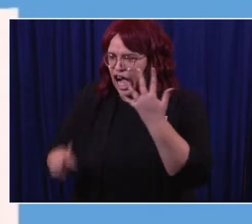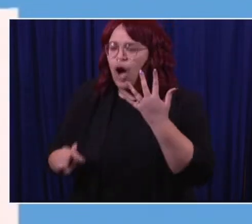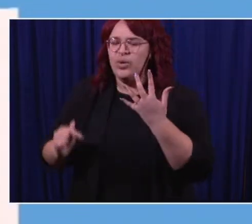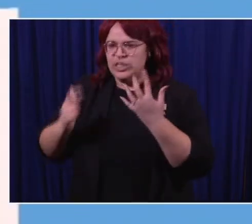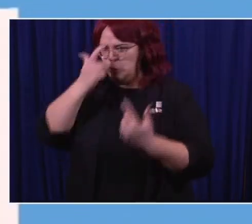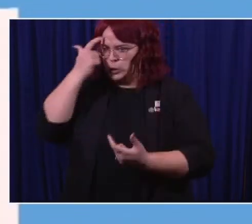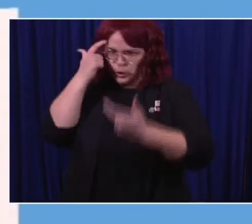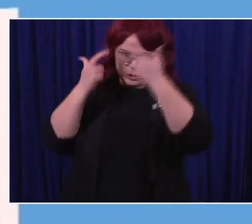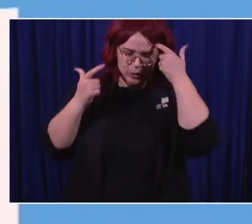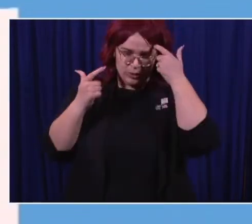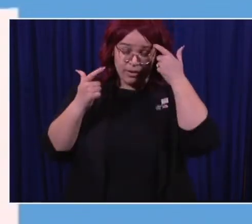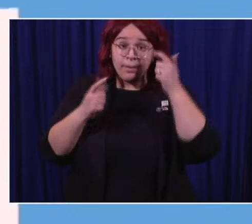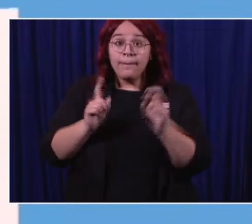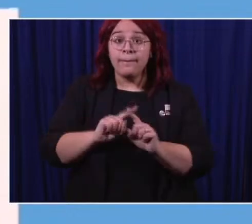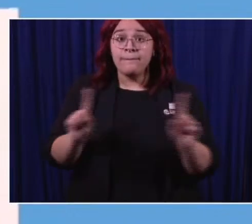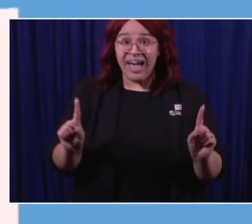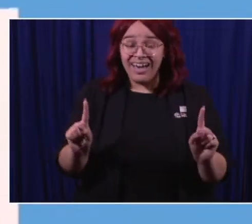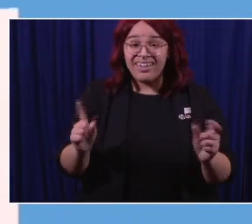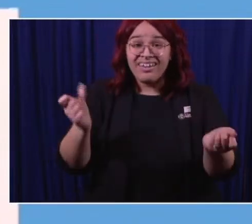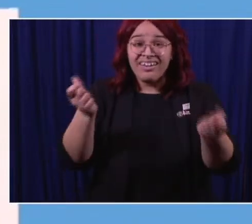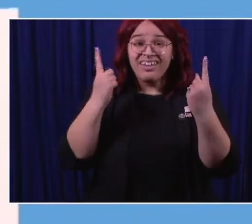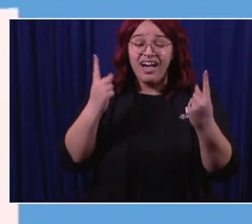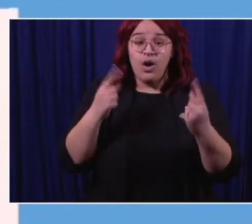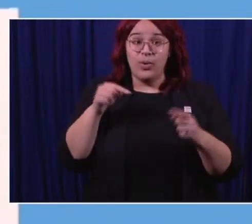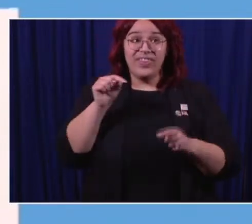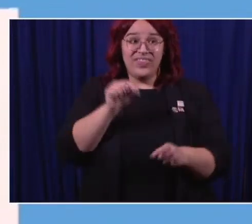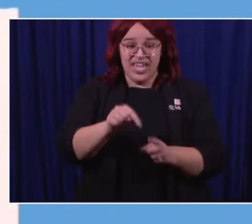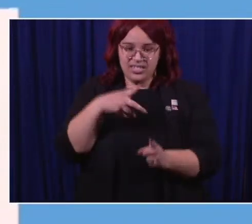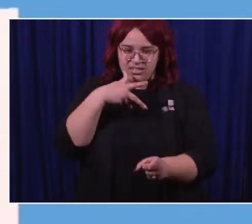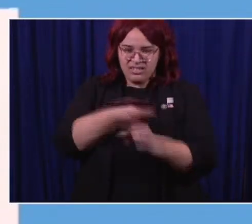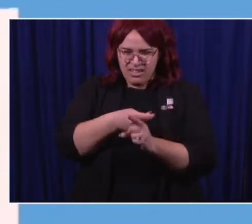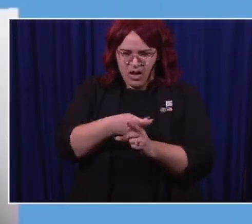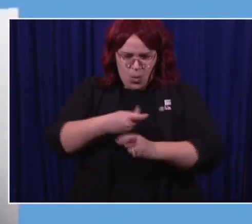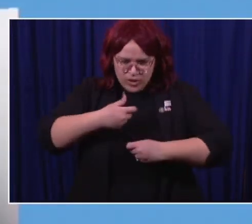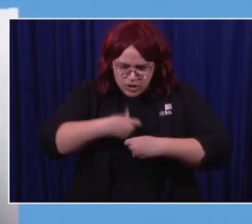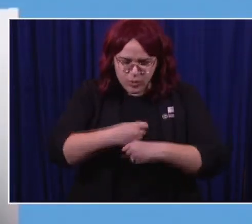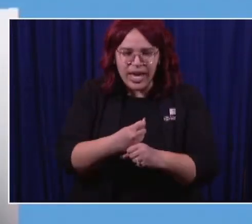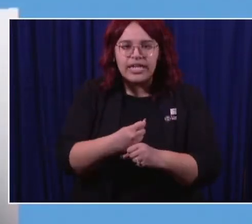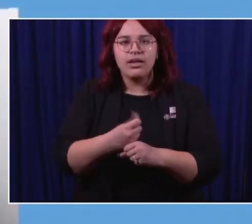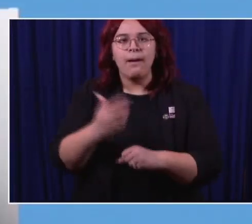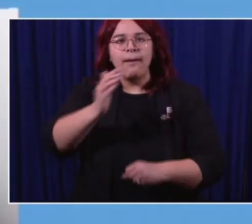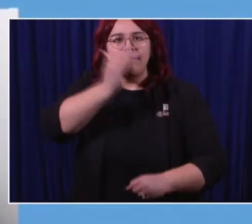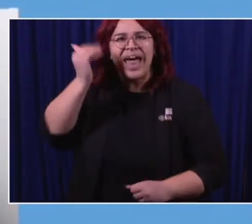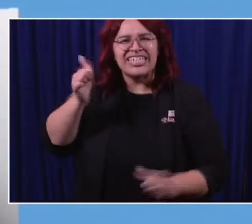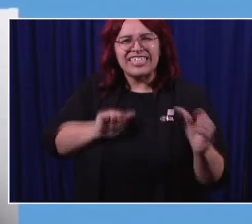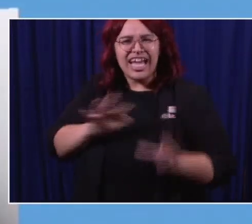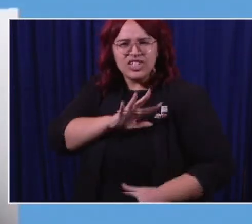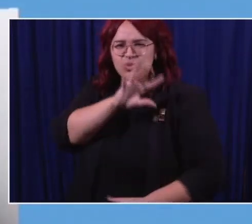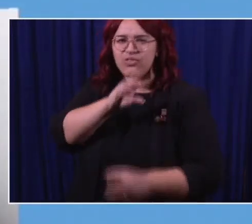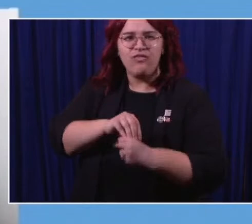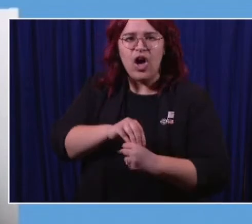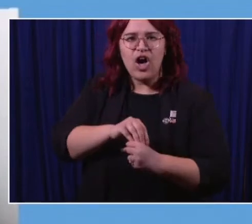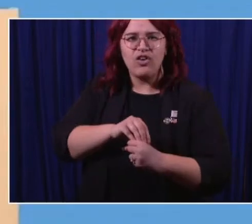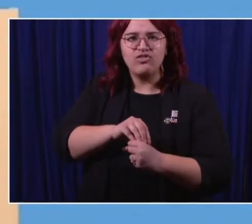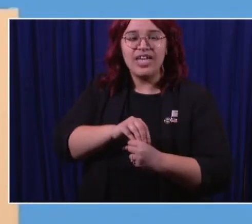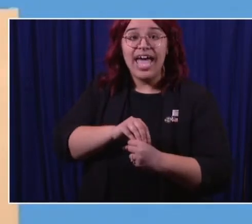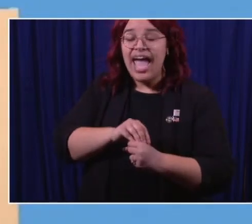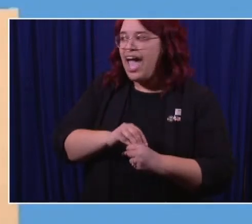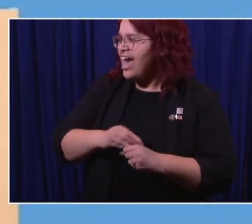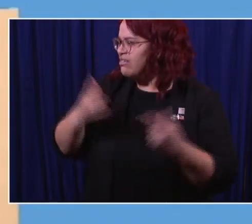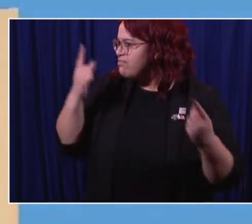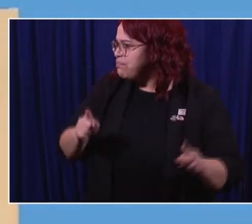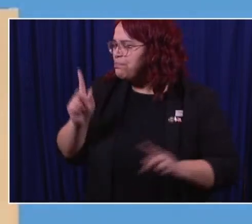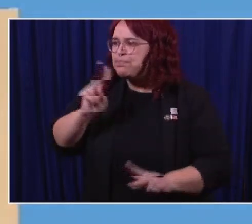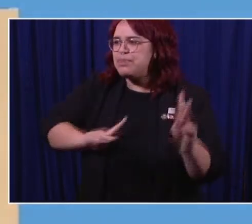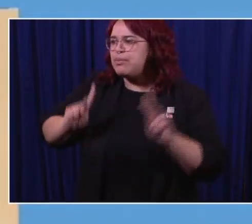As Black physicians, we are our ancestors' wildest dreams. We went into medicine to advocate for you, to